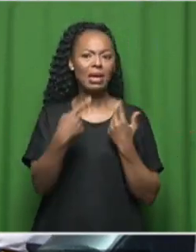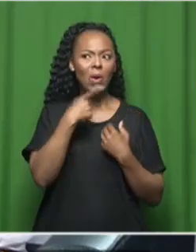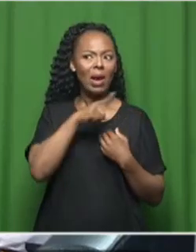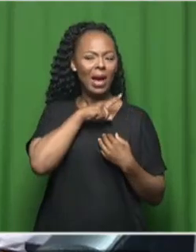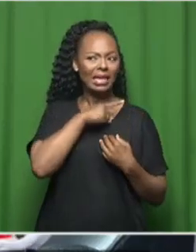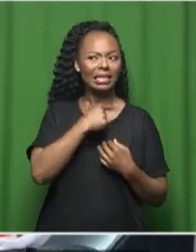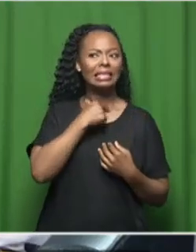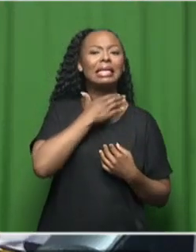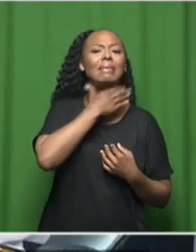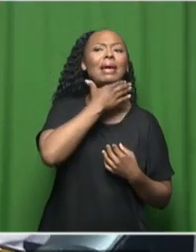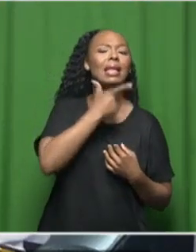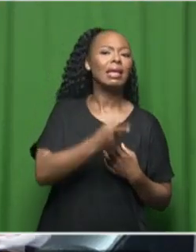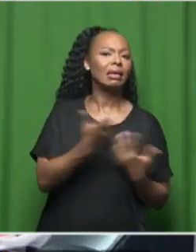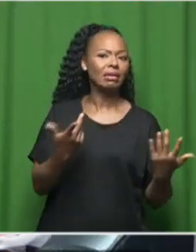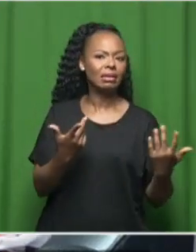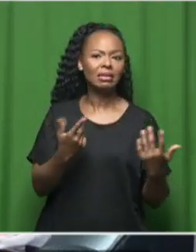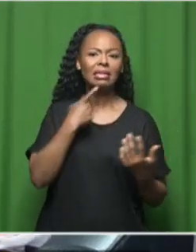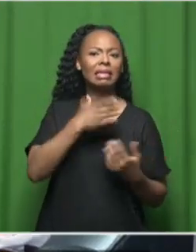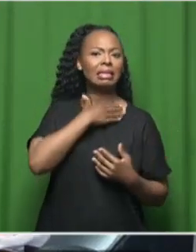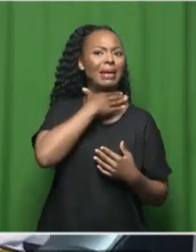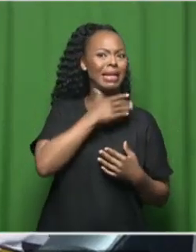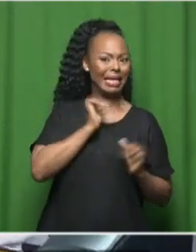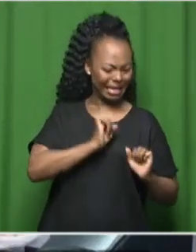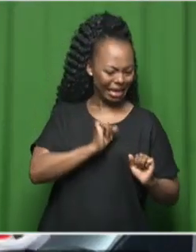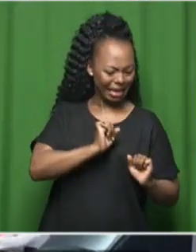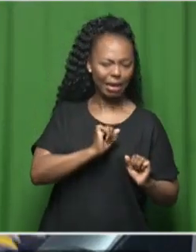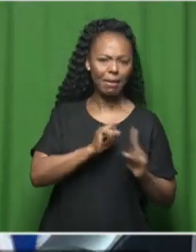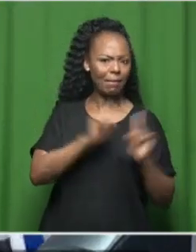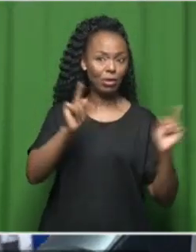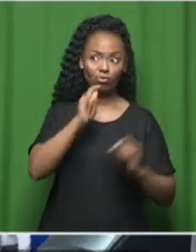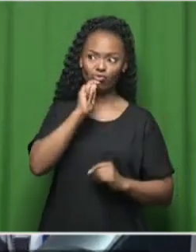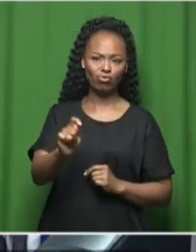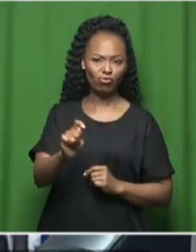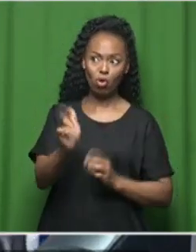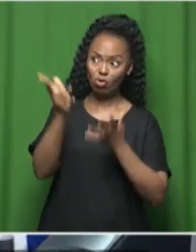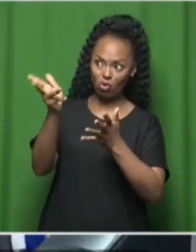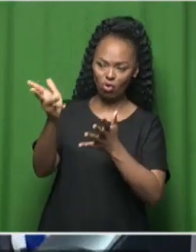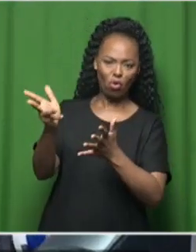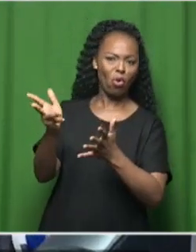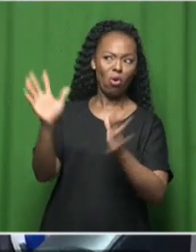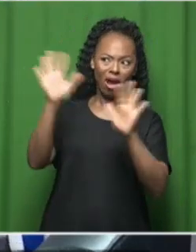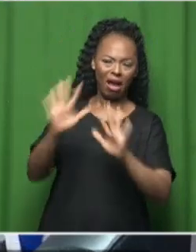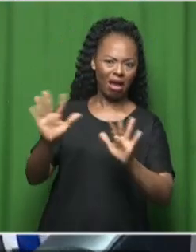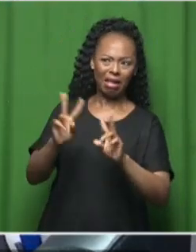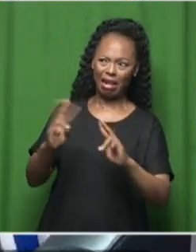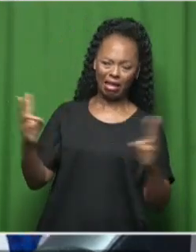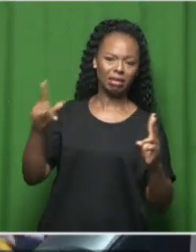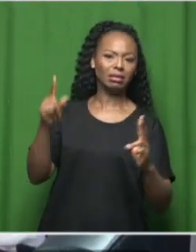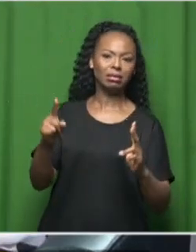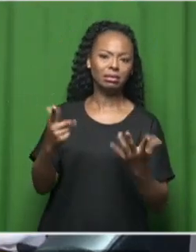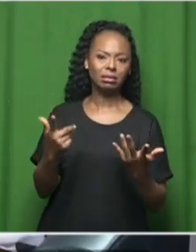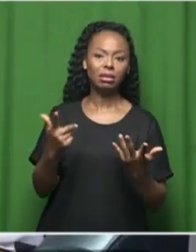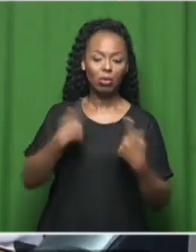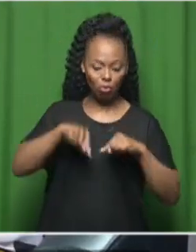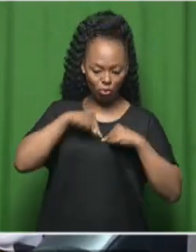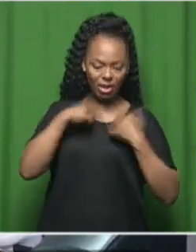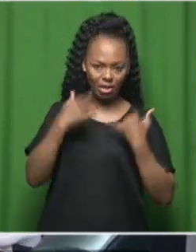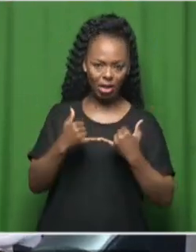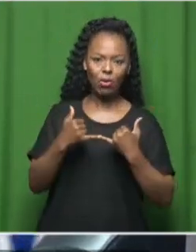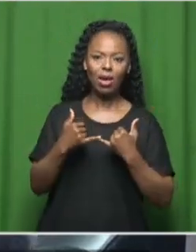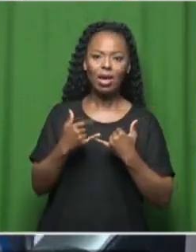Ndebele print. But our point is like, you've never seen it presented in this way. We take the inspiration